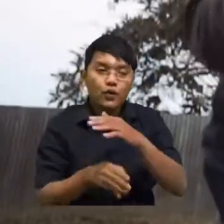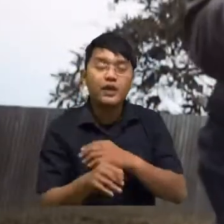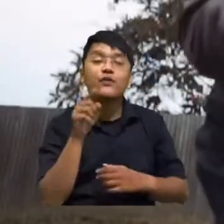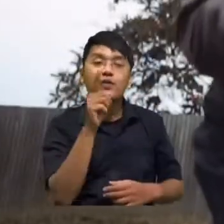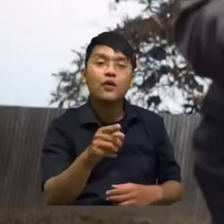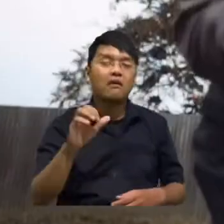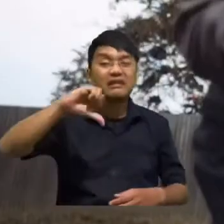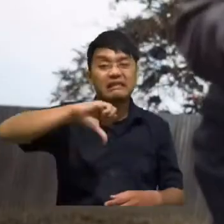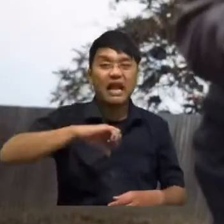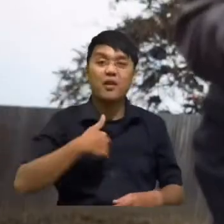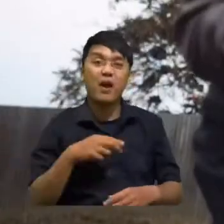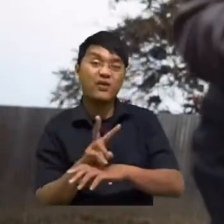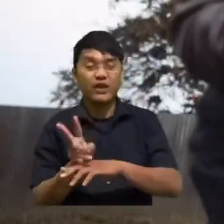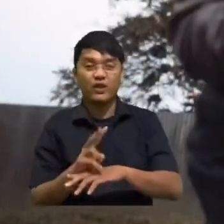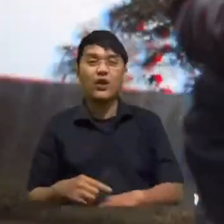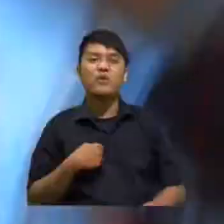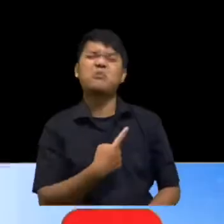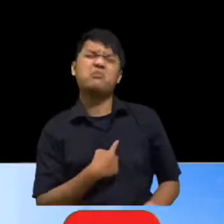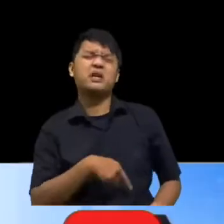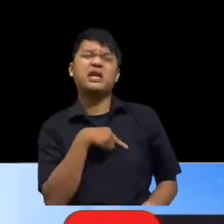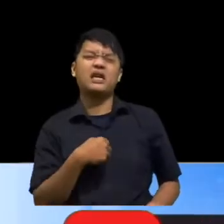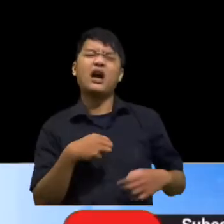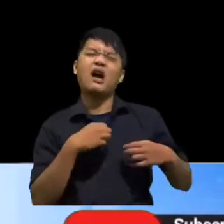you make me hard.